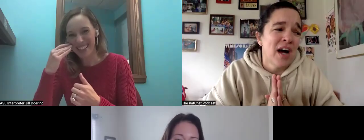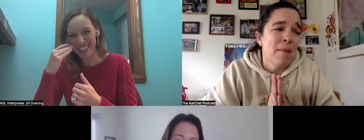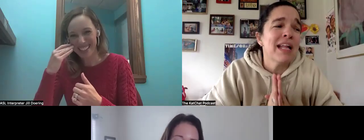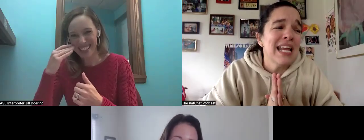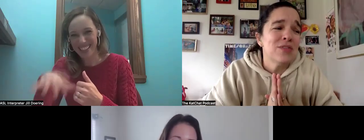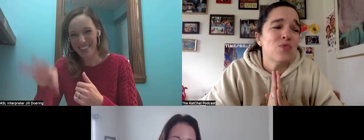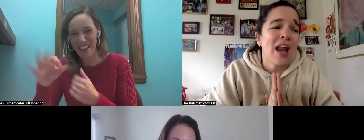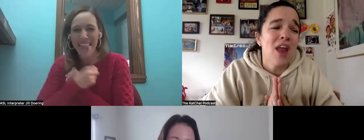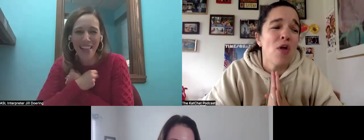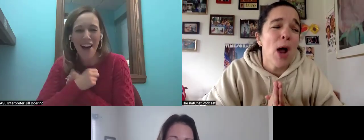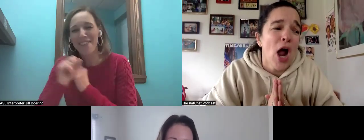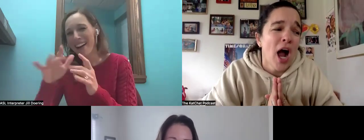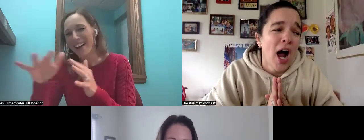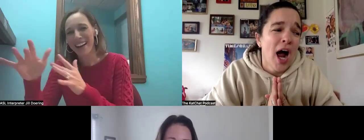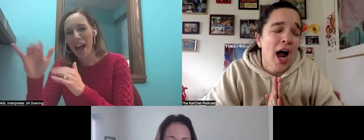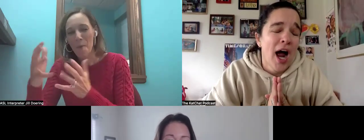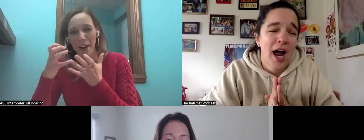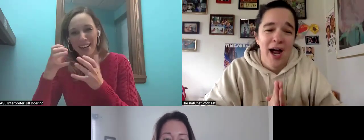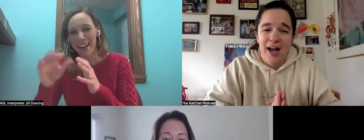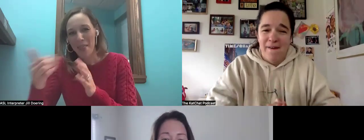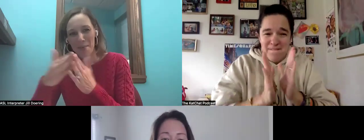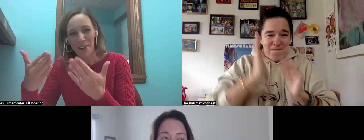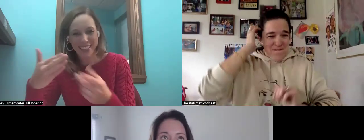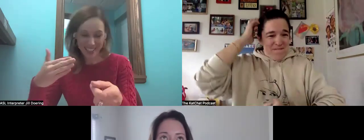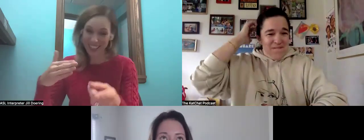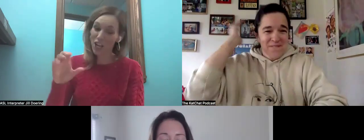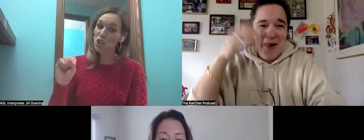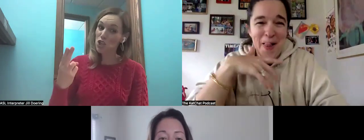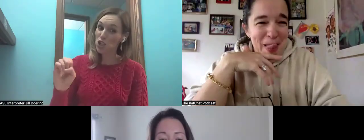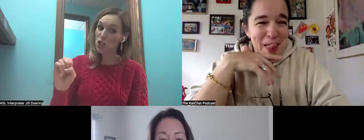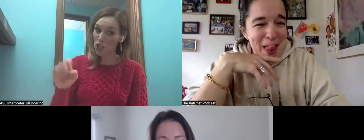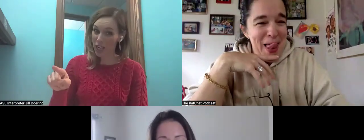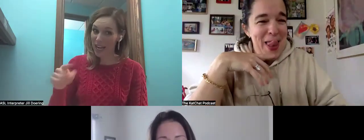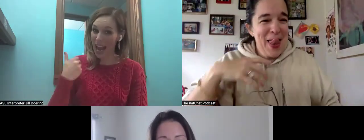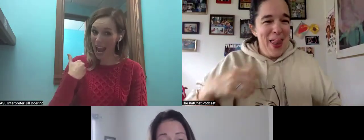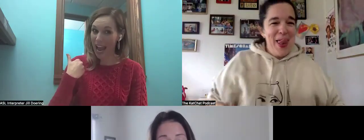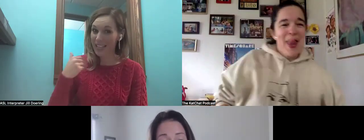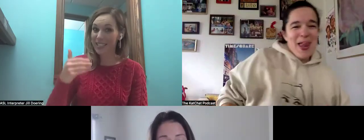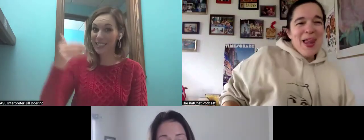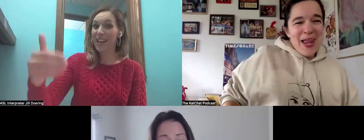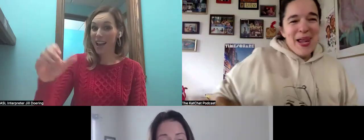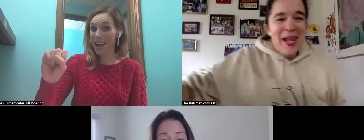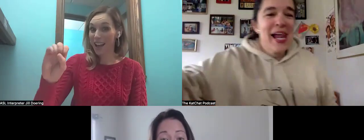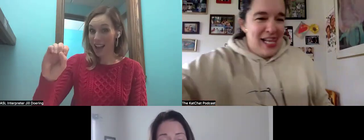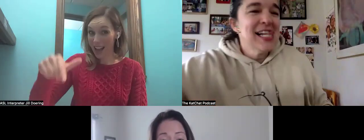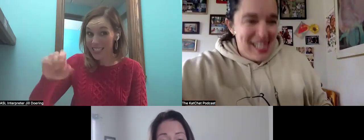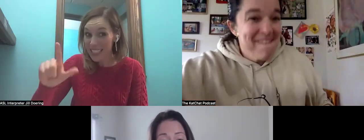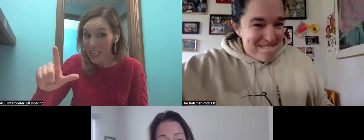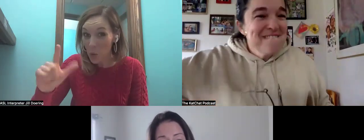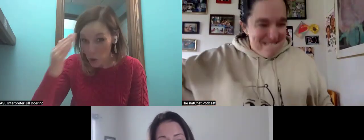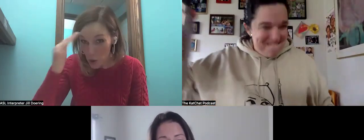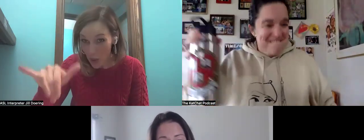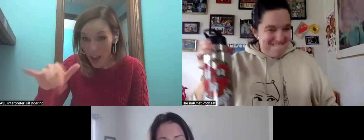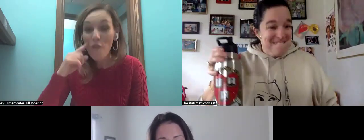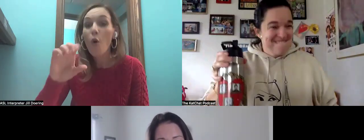love. Please write another book. You'll she has a sequel coming. See, you know that, right? A sequel coming for the